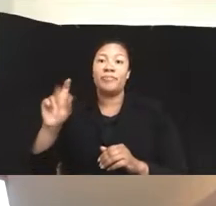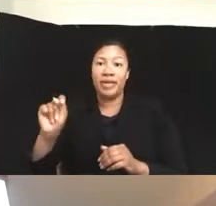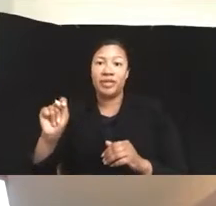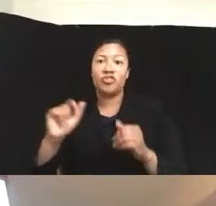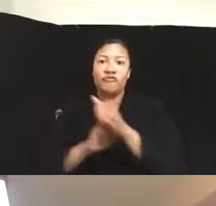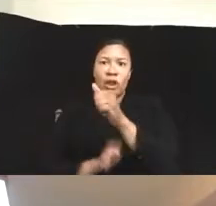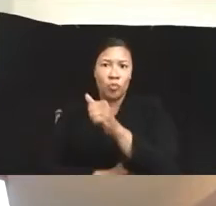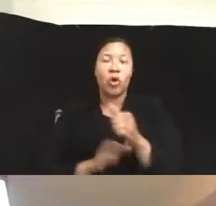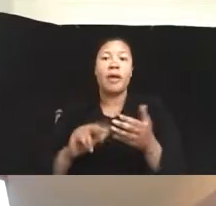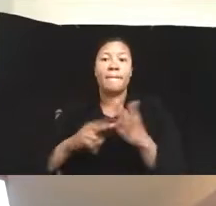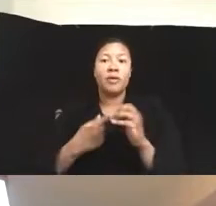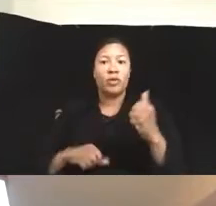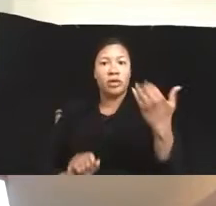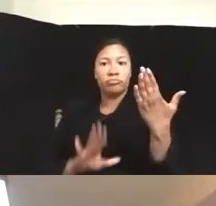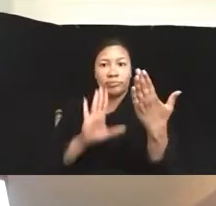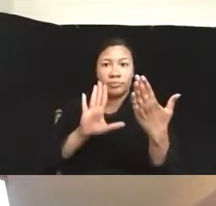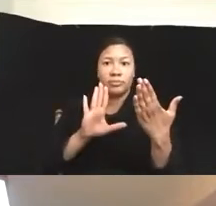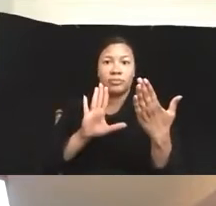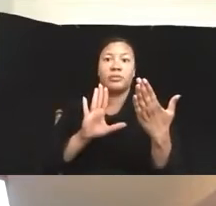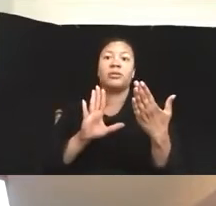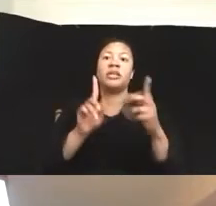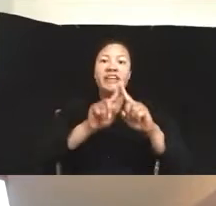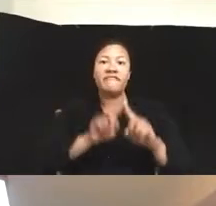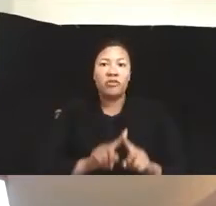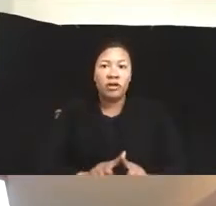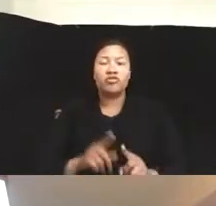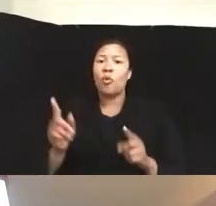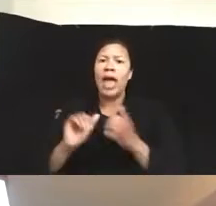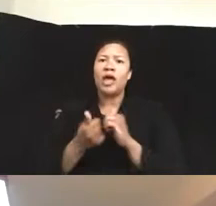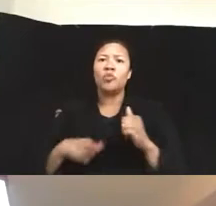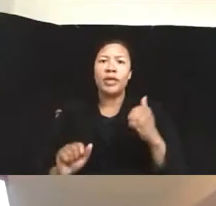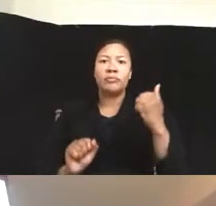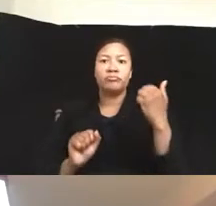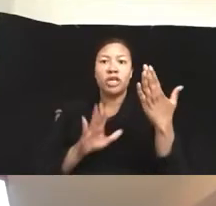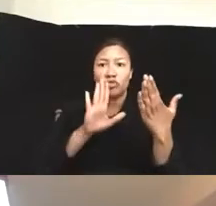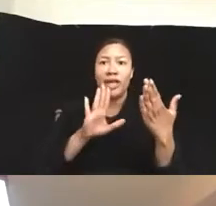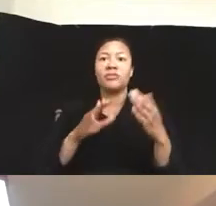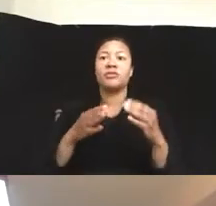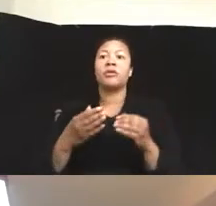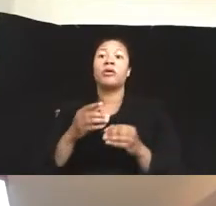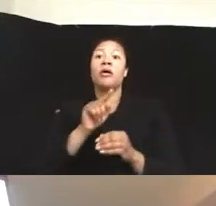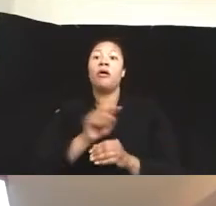historically missed from IR, like disability? I mean, I think